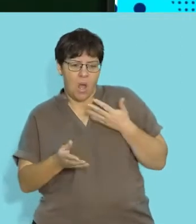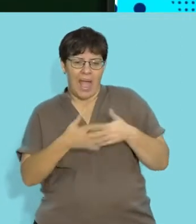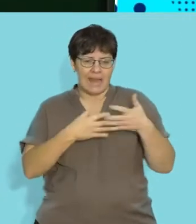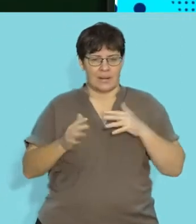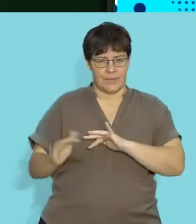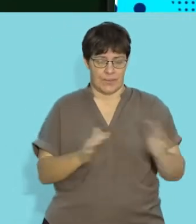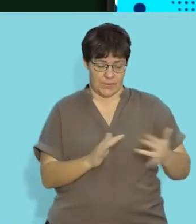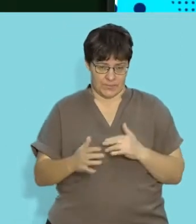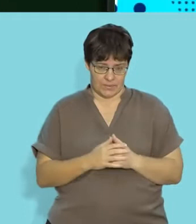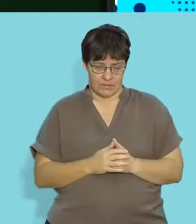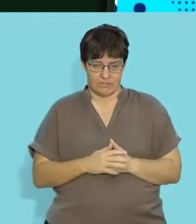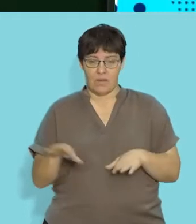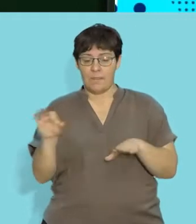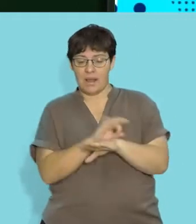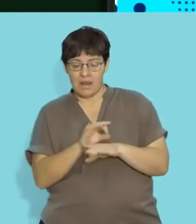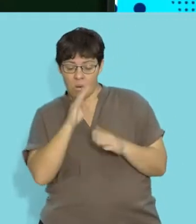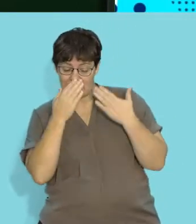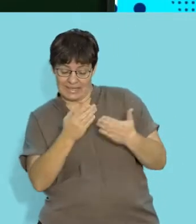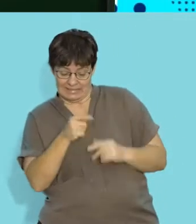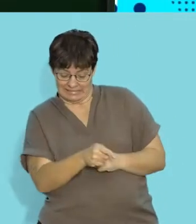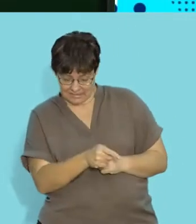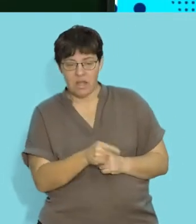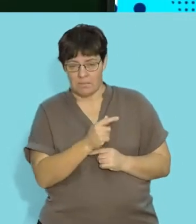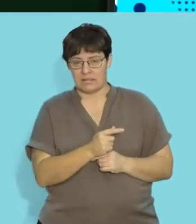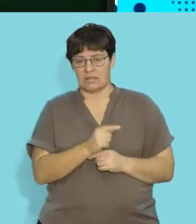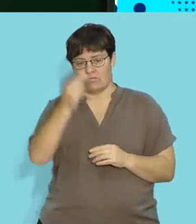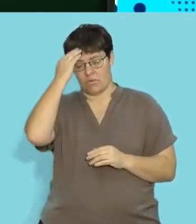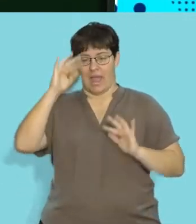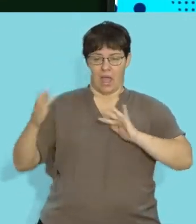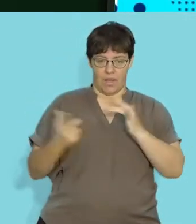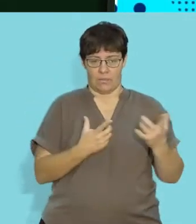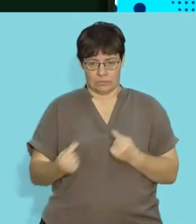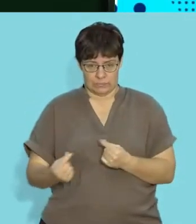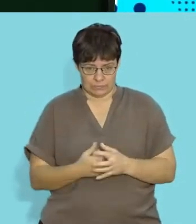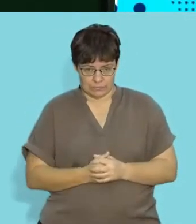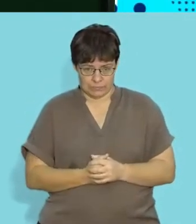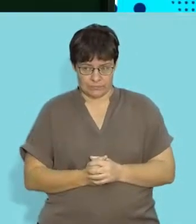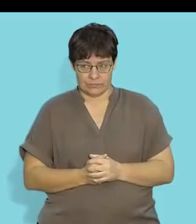need to revise when planning or when studying for the section on human reproduction.